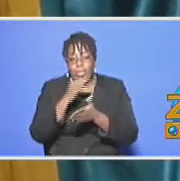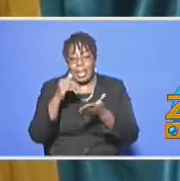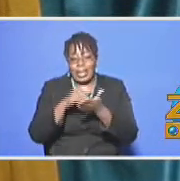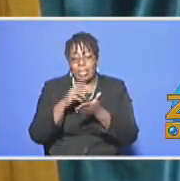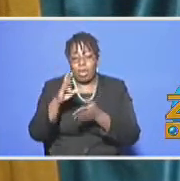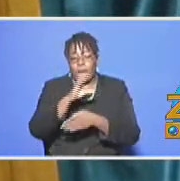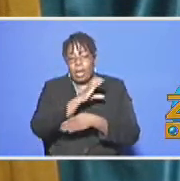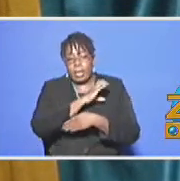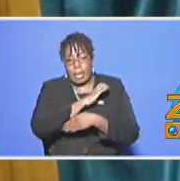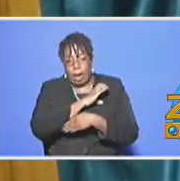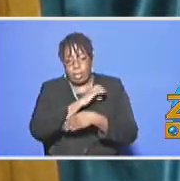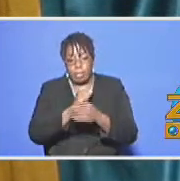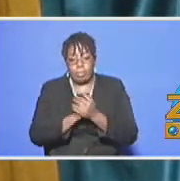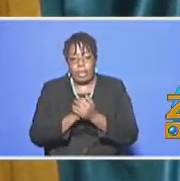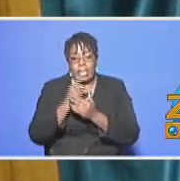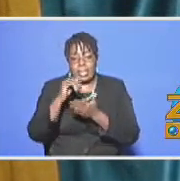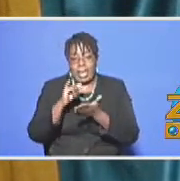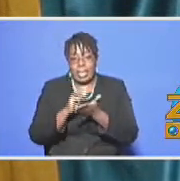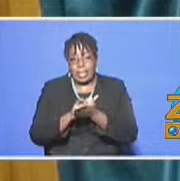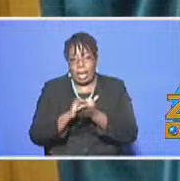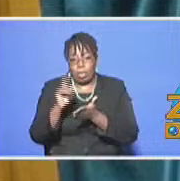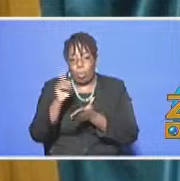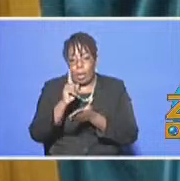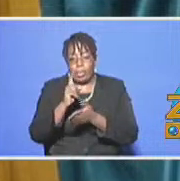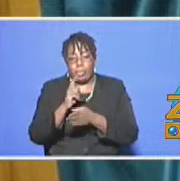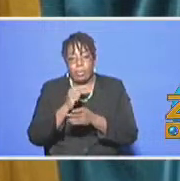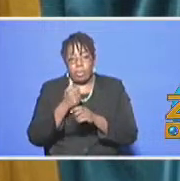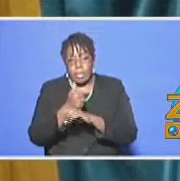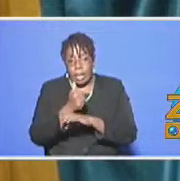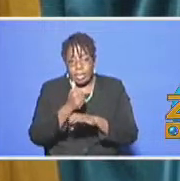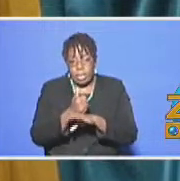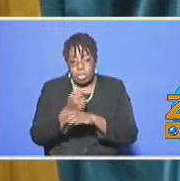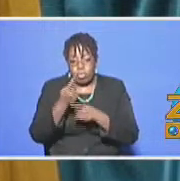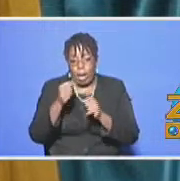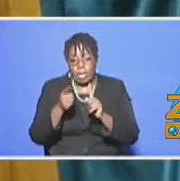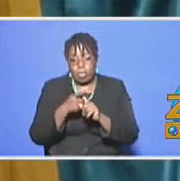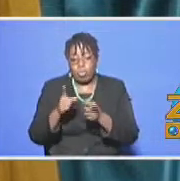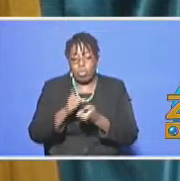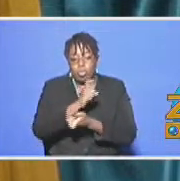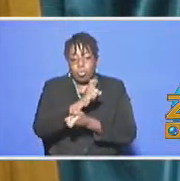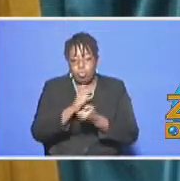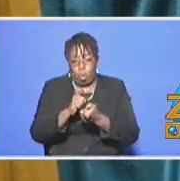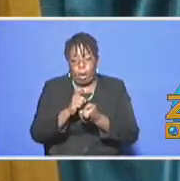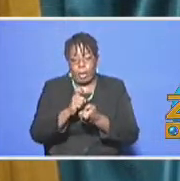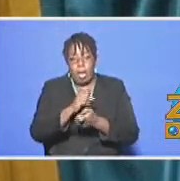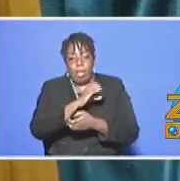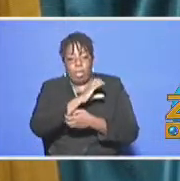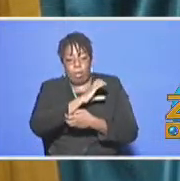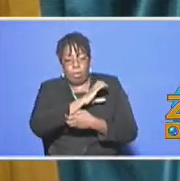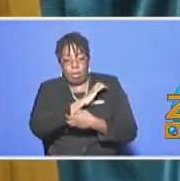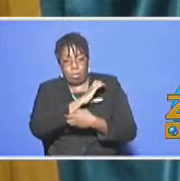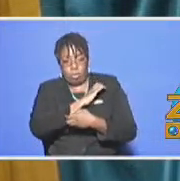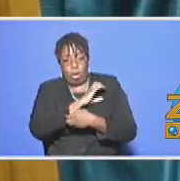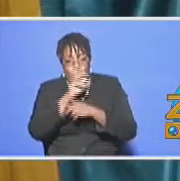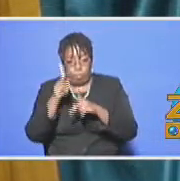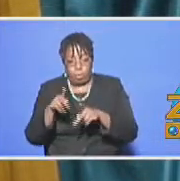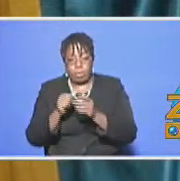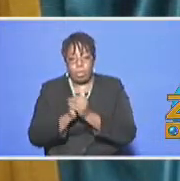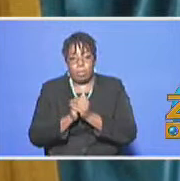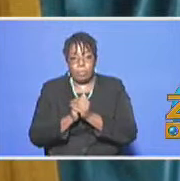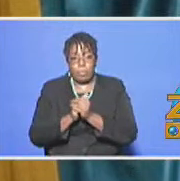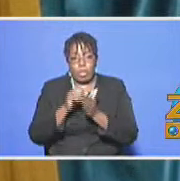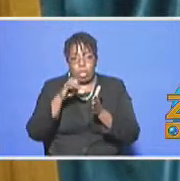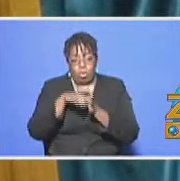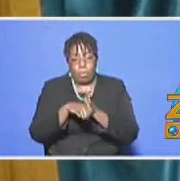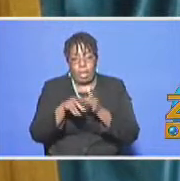found that where allegations are calculated and intended to destroy the reputation of persons, the criminal law must be able to provide